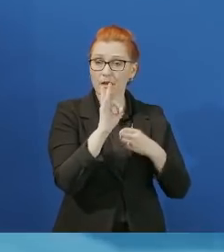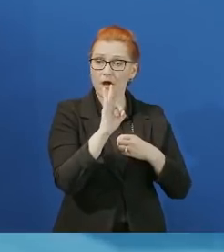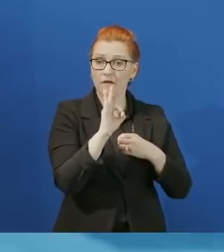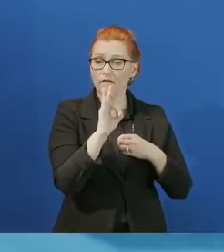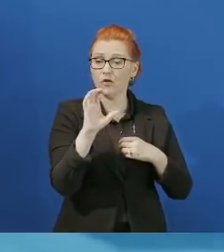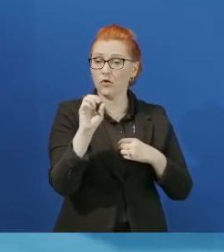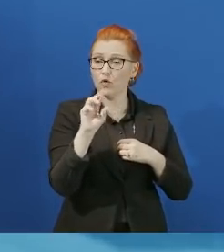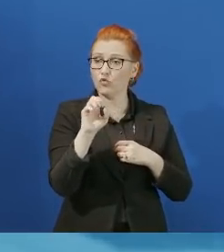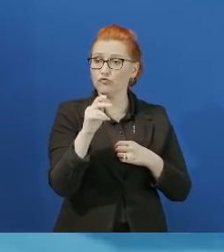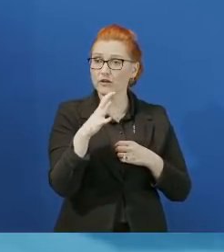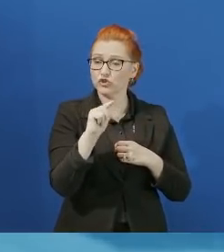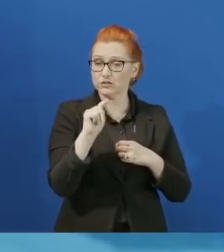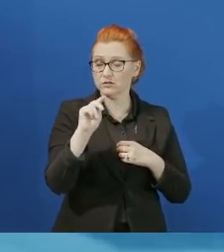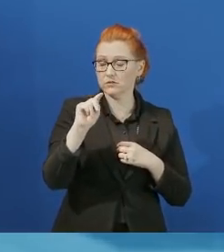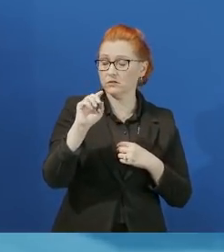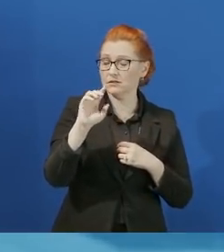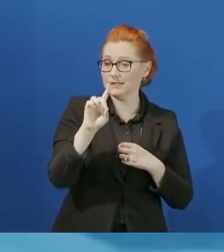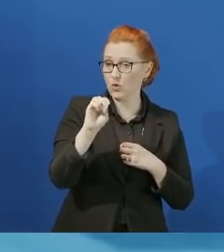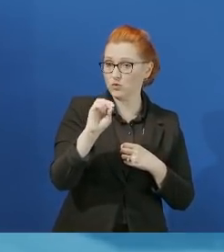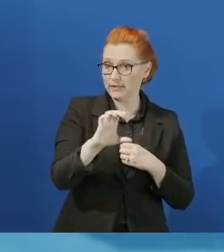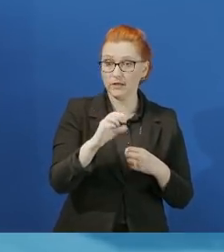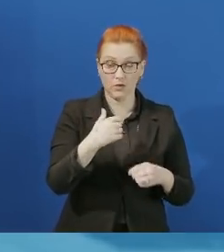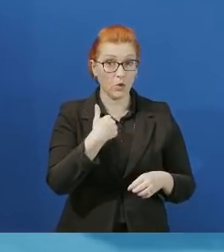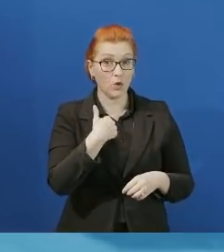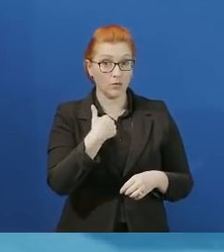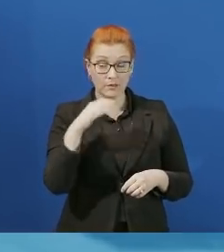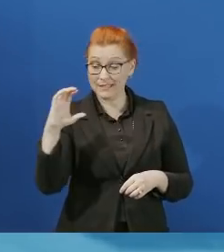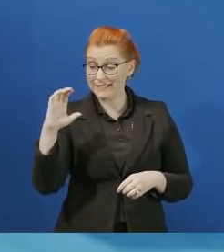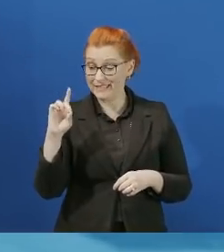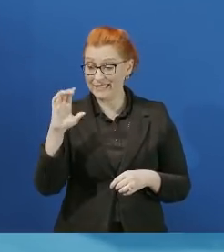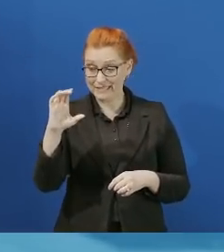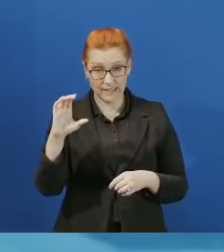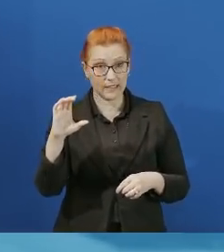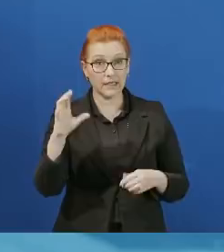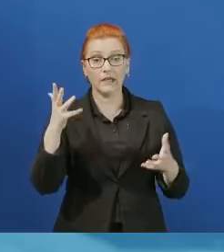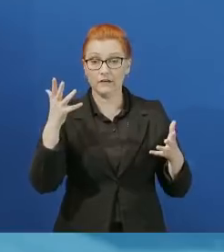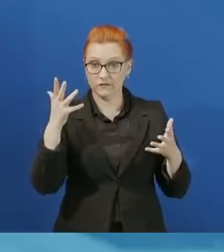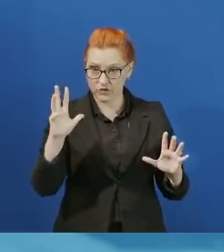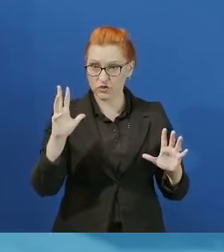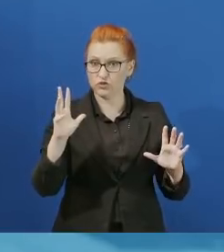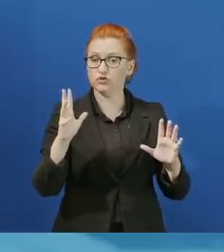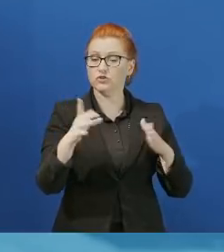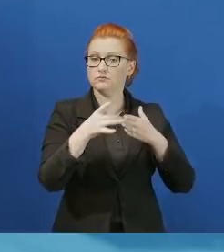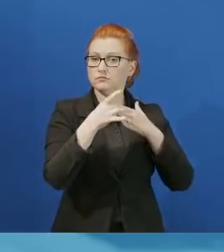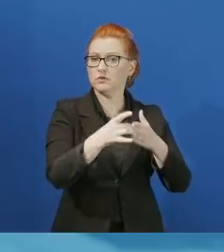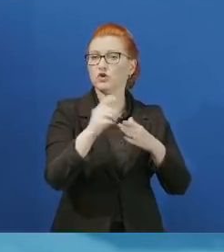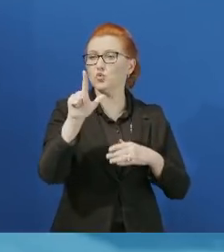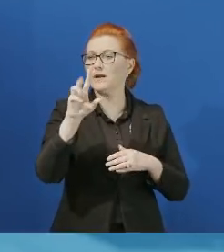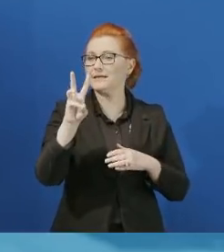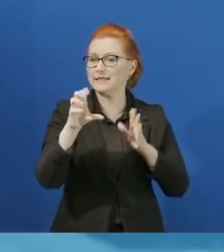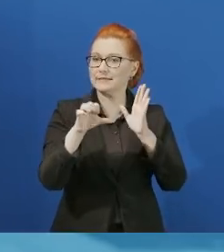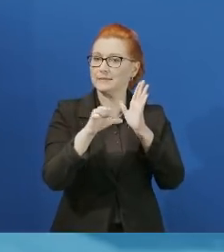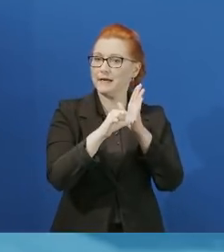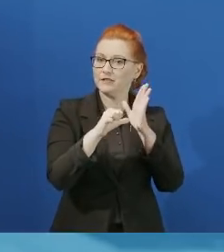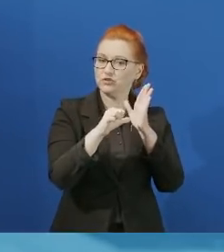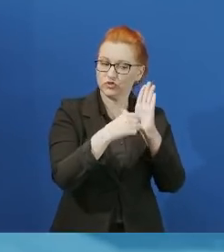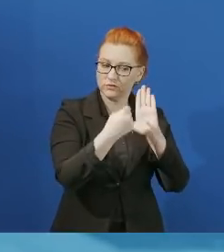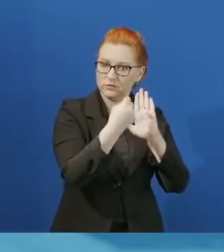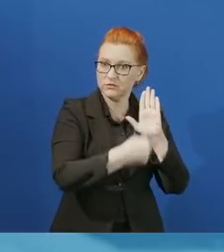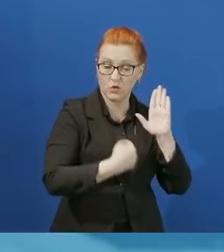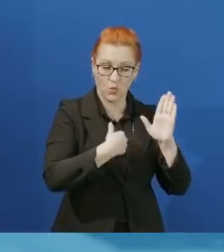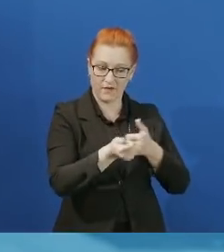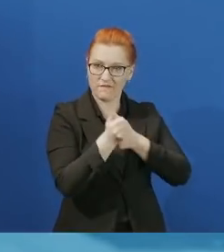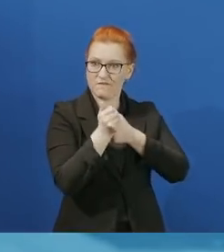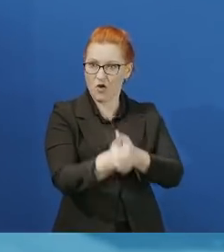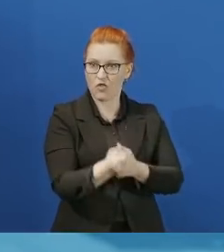AZ Corrections Rehabilitation and Reentry website, 26 pages, which we are following, and we